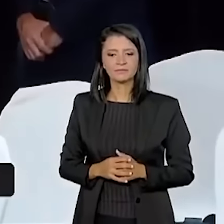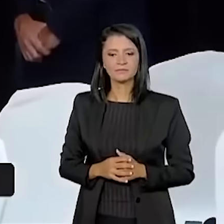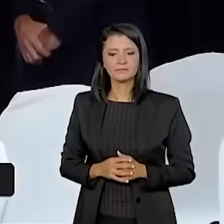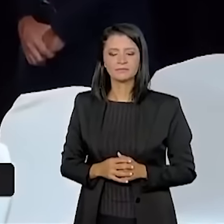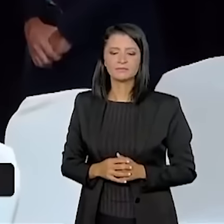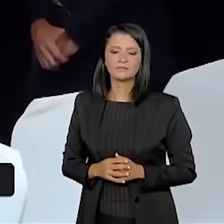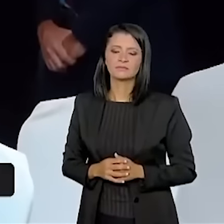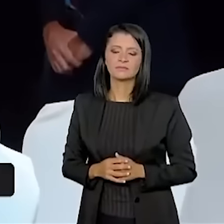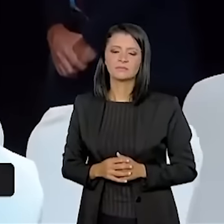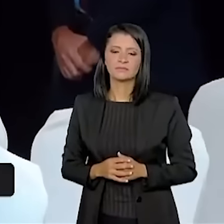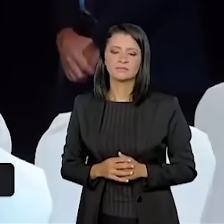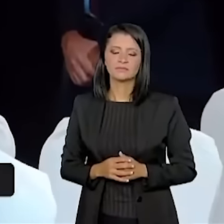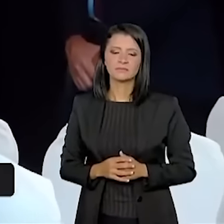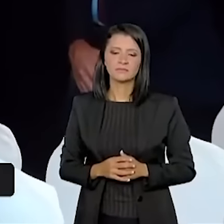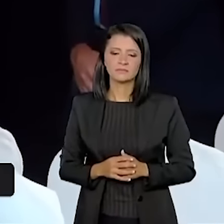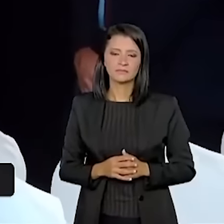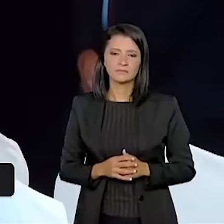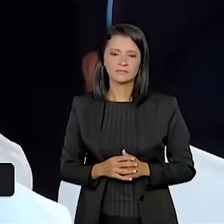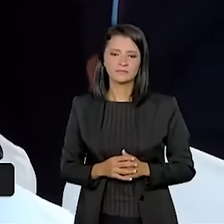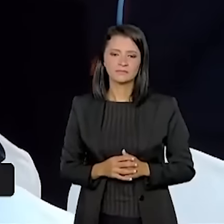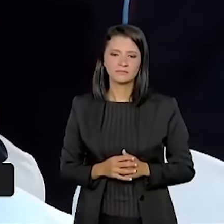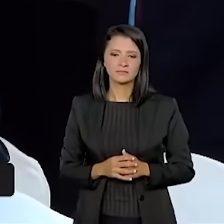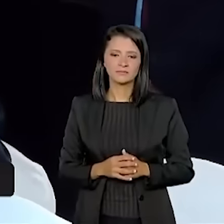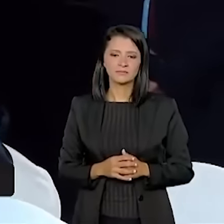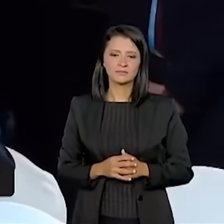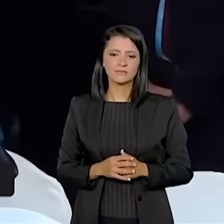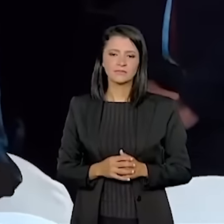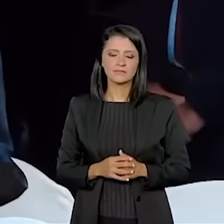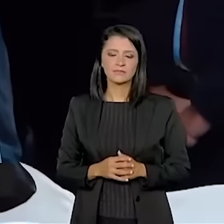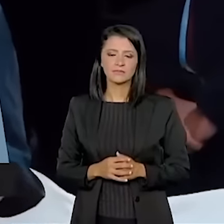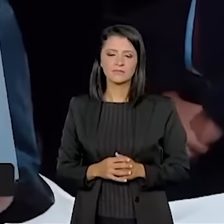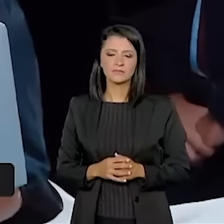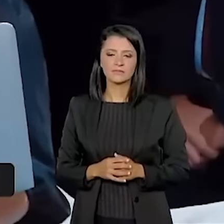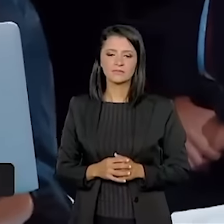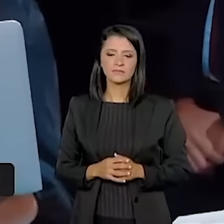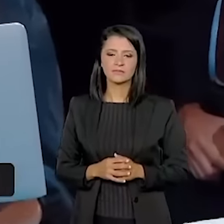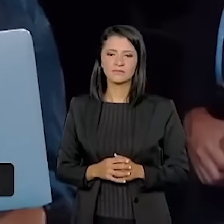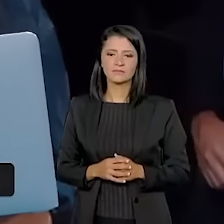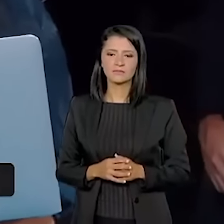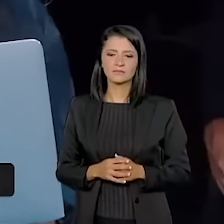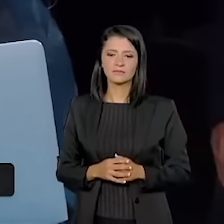de Plessy and I work for the Africa Report. I'm based in Johannesburg.